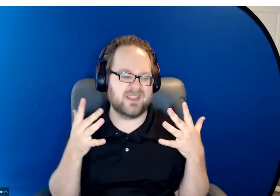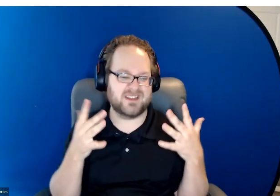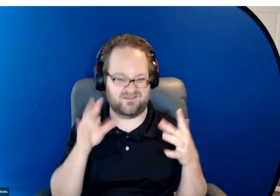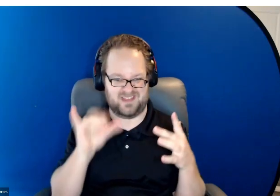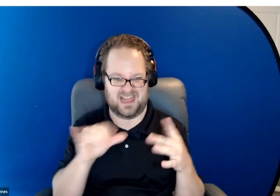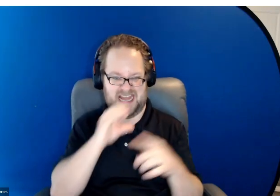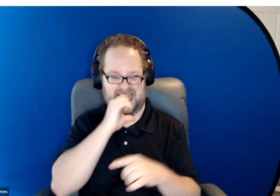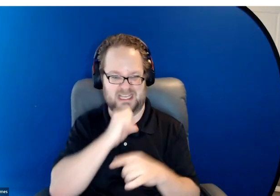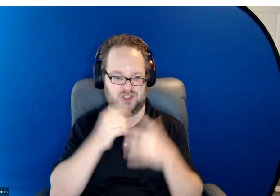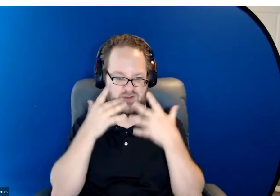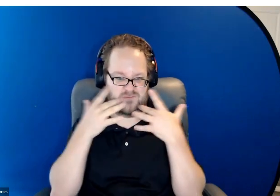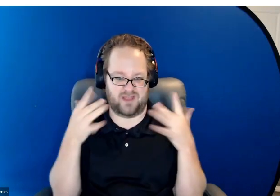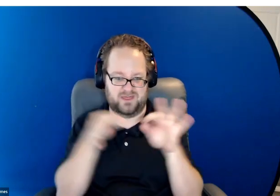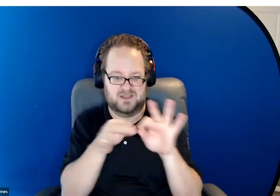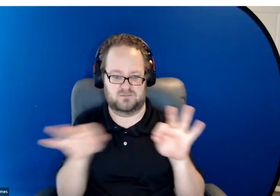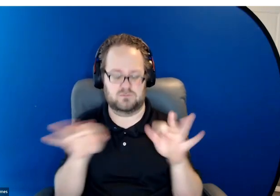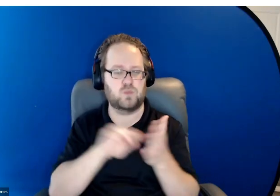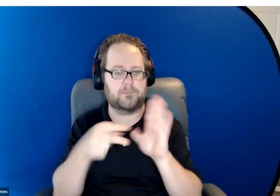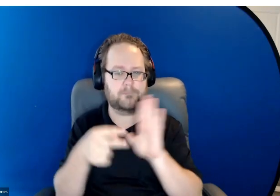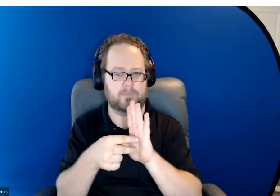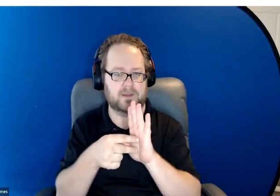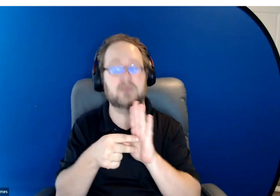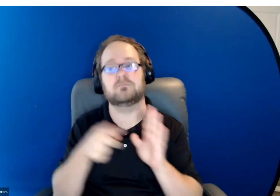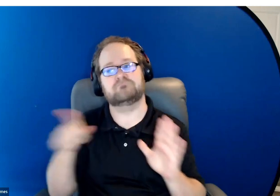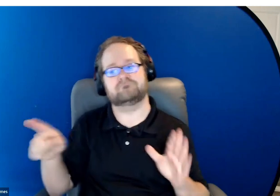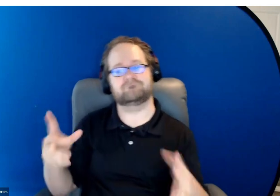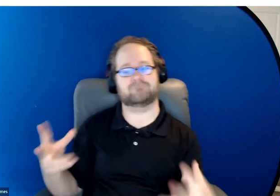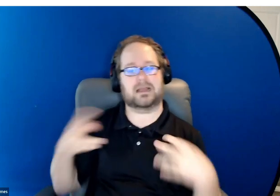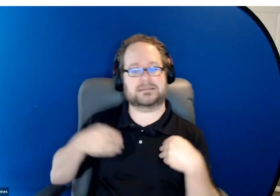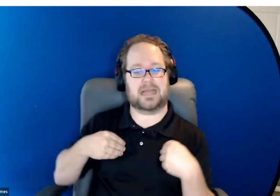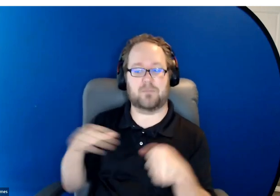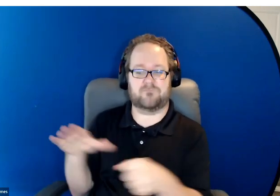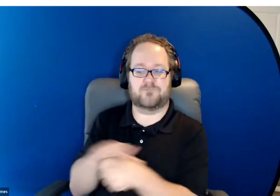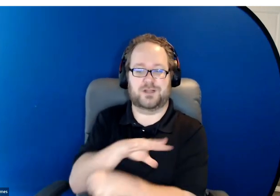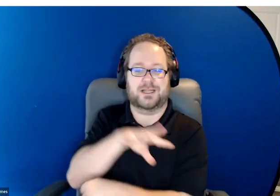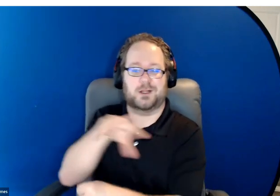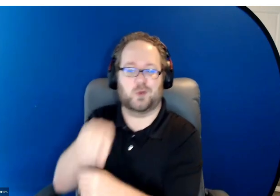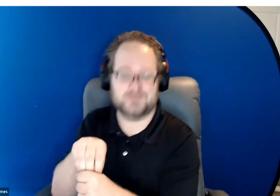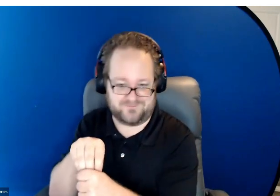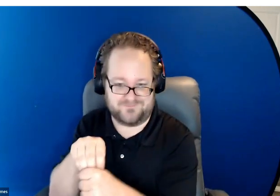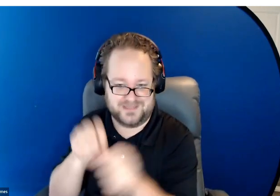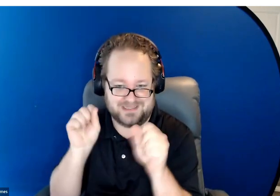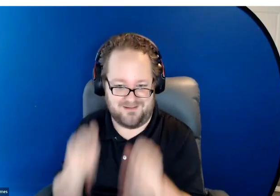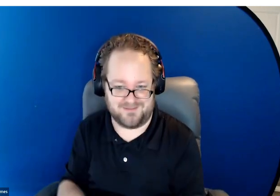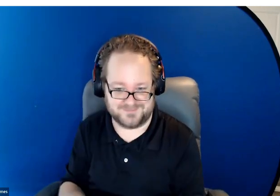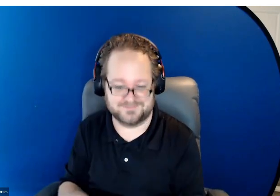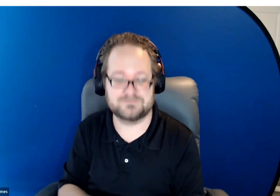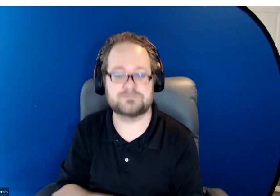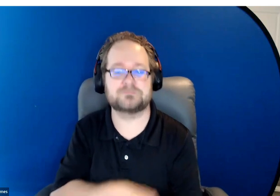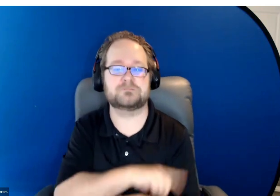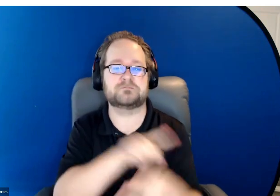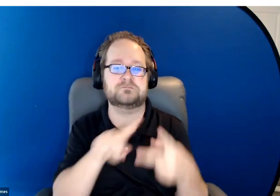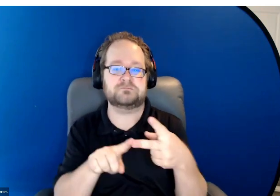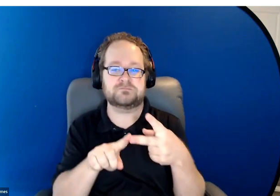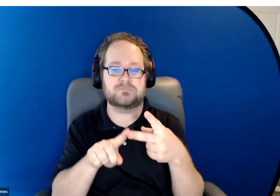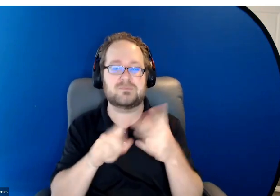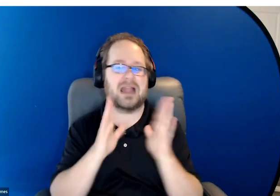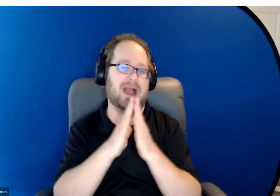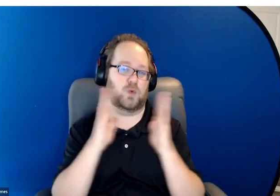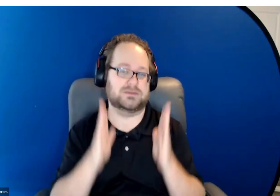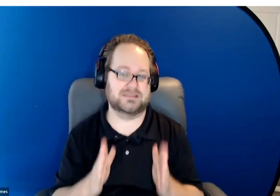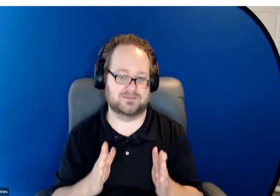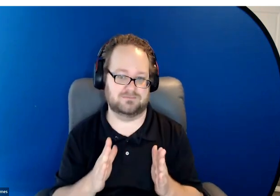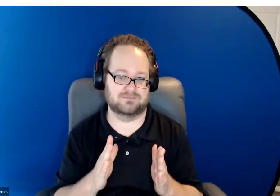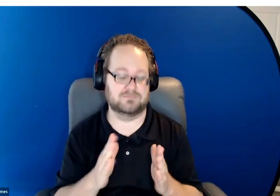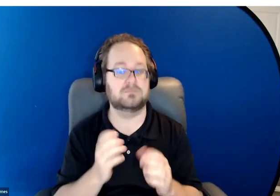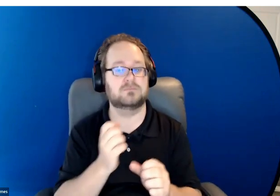older adults. The second domain is focused on housing and the services needed by older adults so they